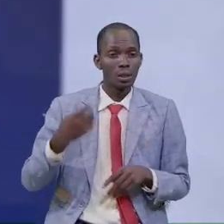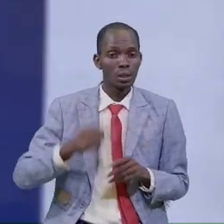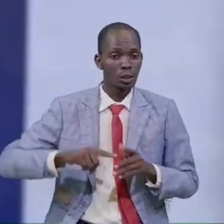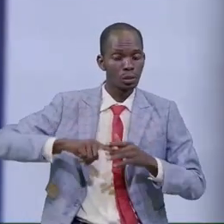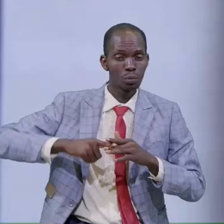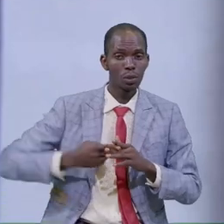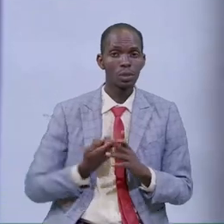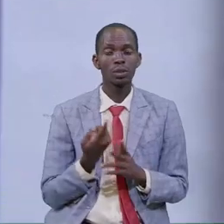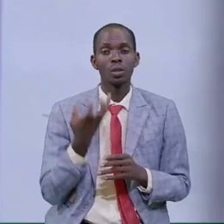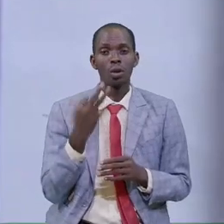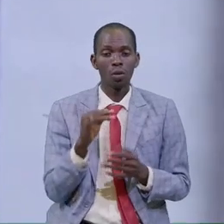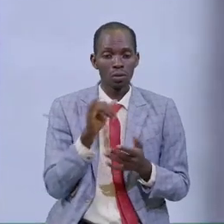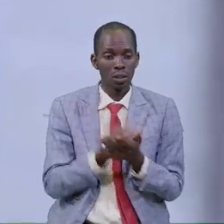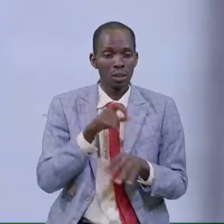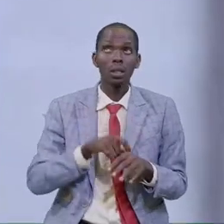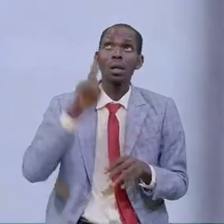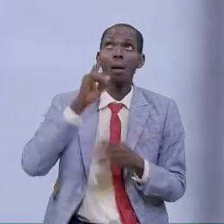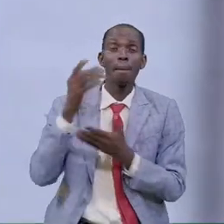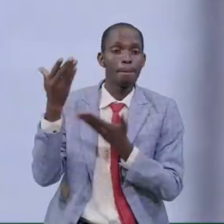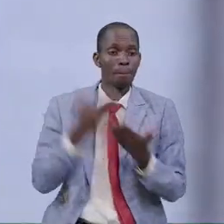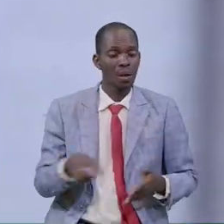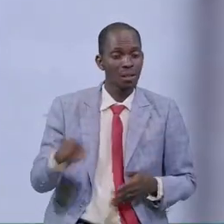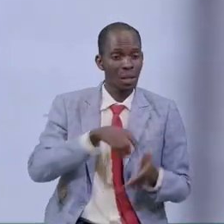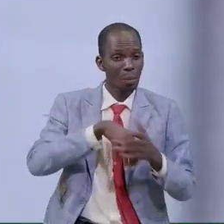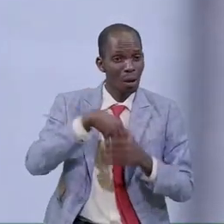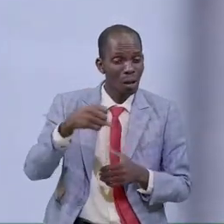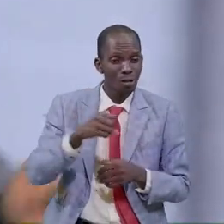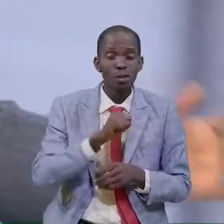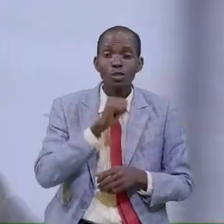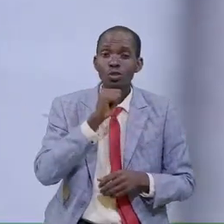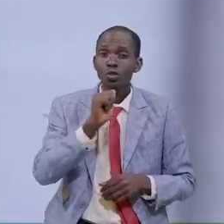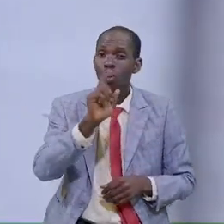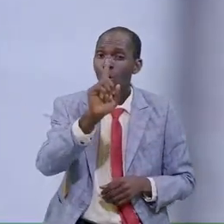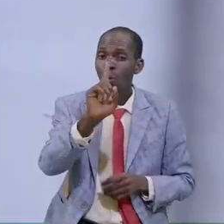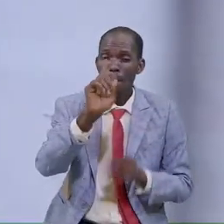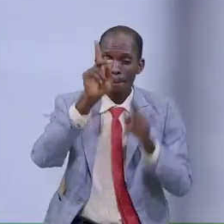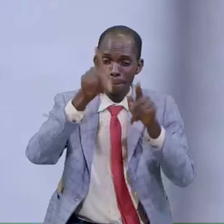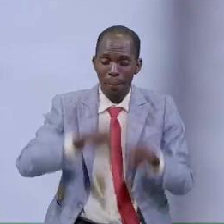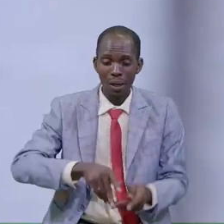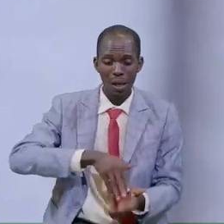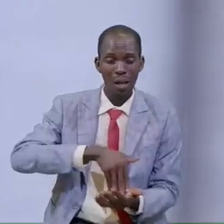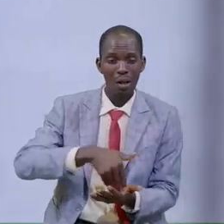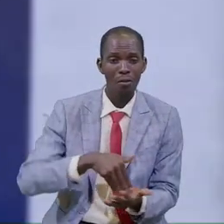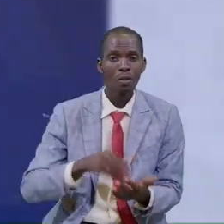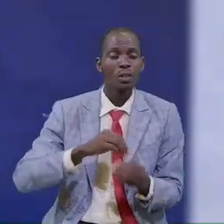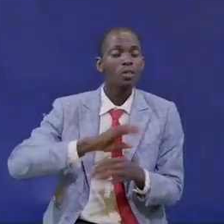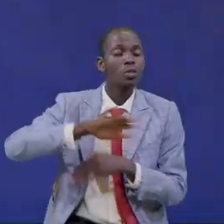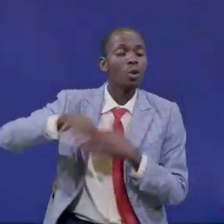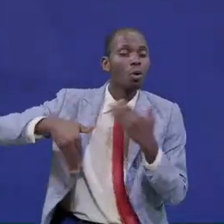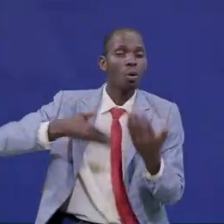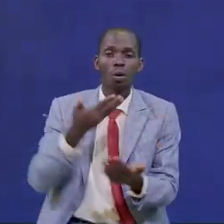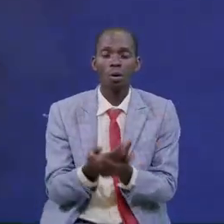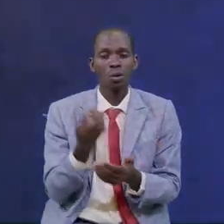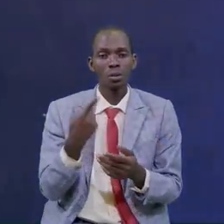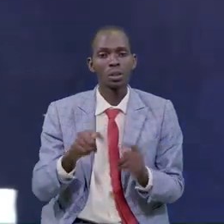out, not one feeble person in all their tribes. Au début de leur